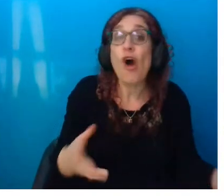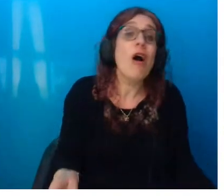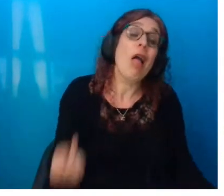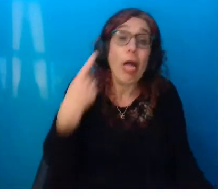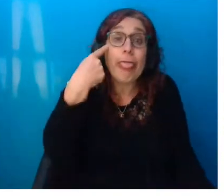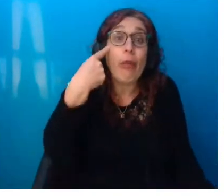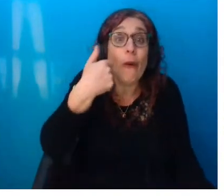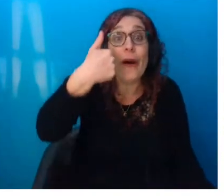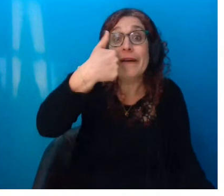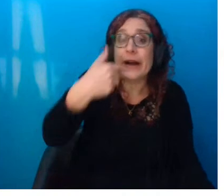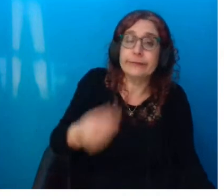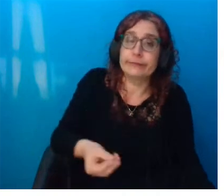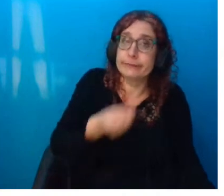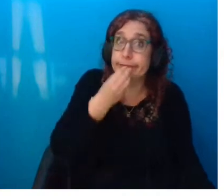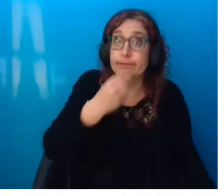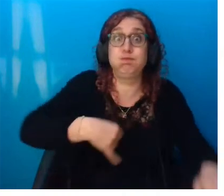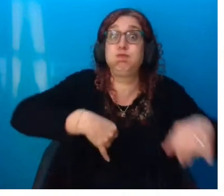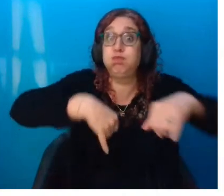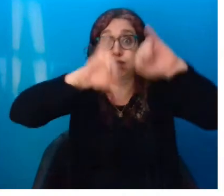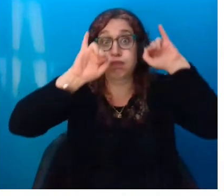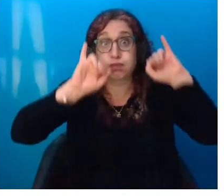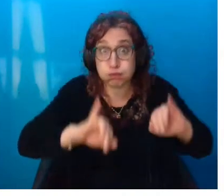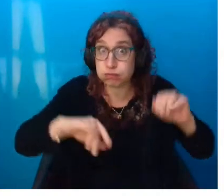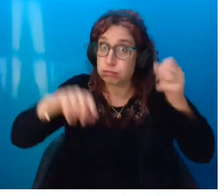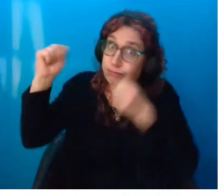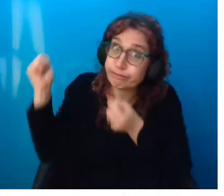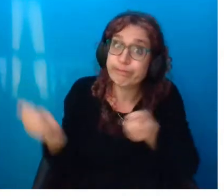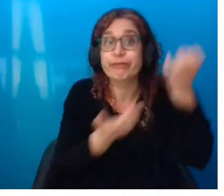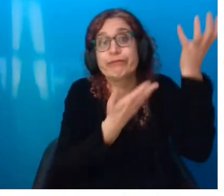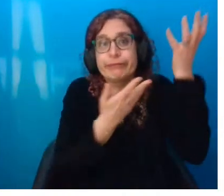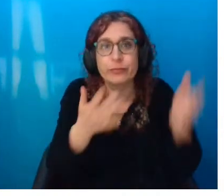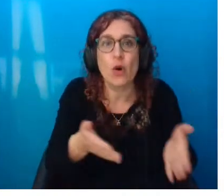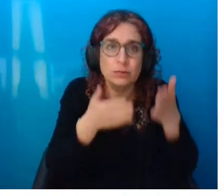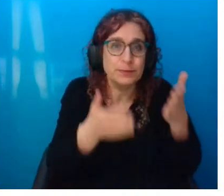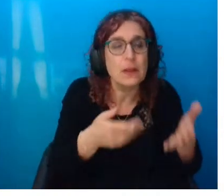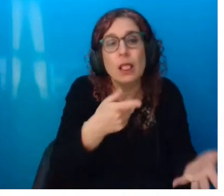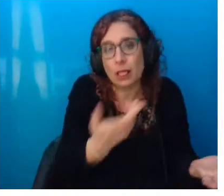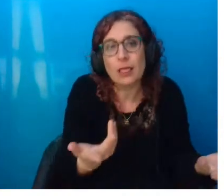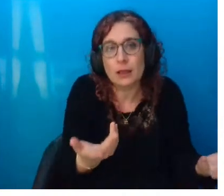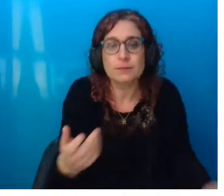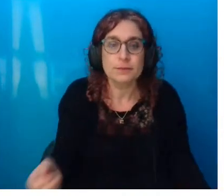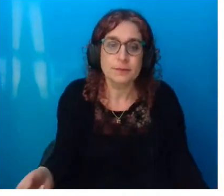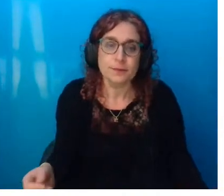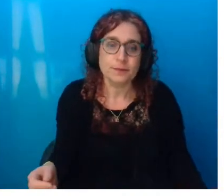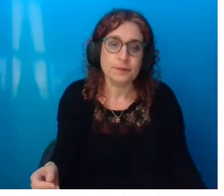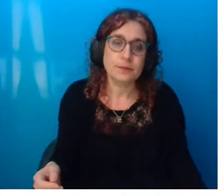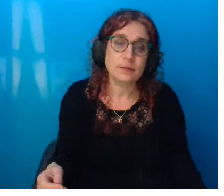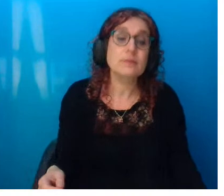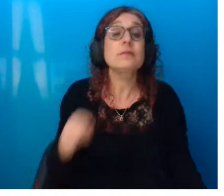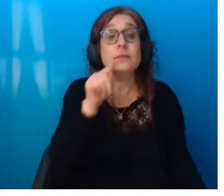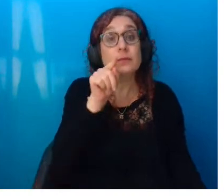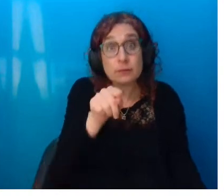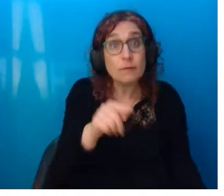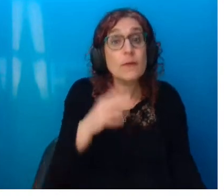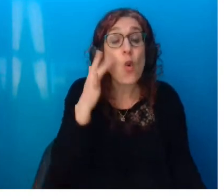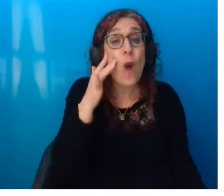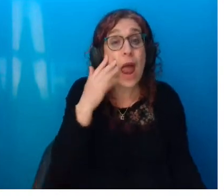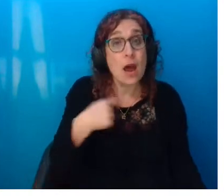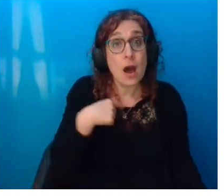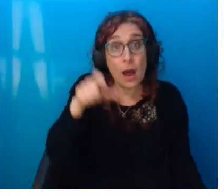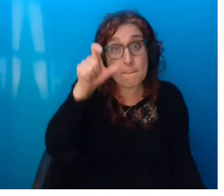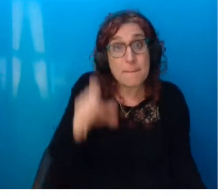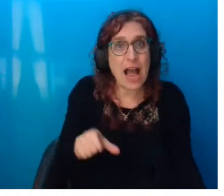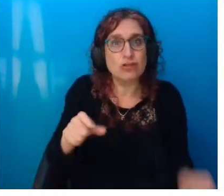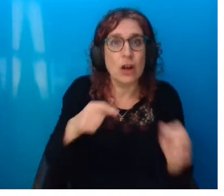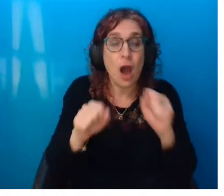about how that can be so challenging for patients. And for patients where the avoidance gives them dietary